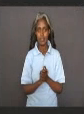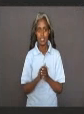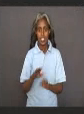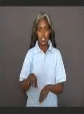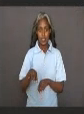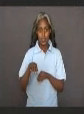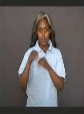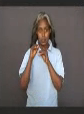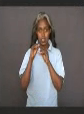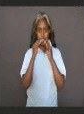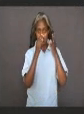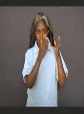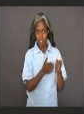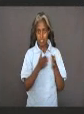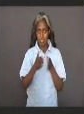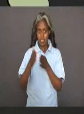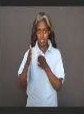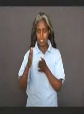Students, let's get ready.